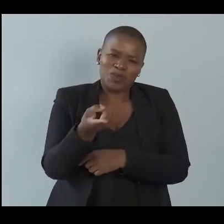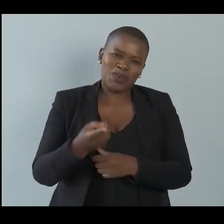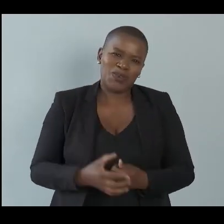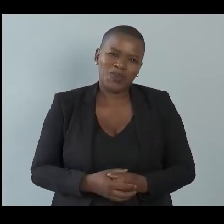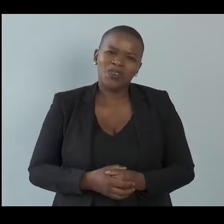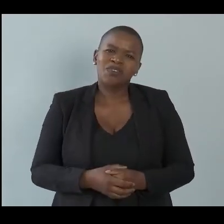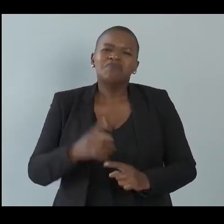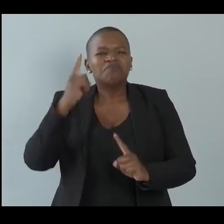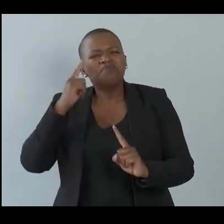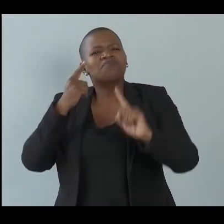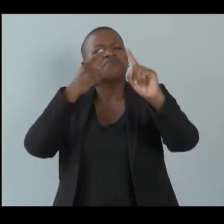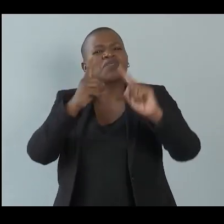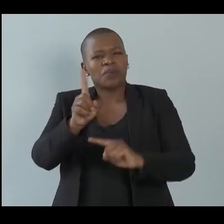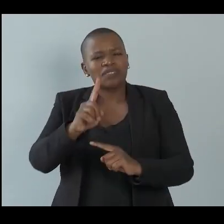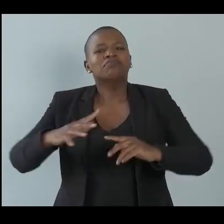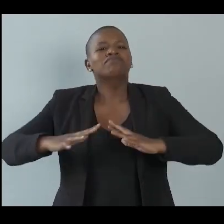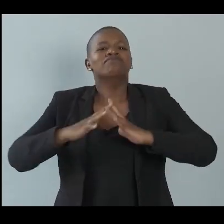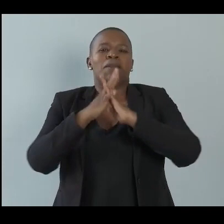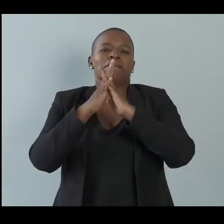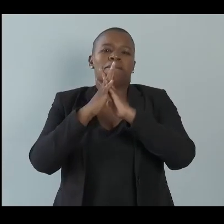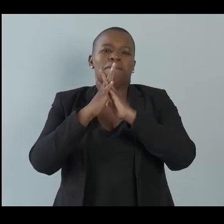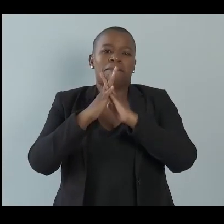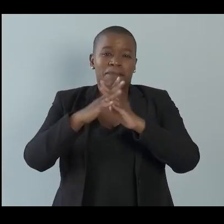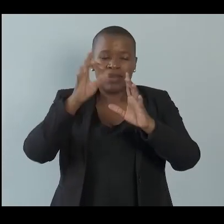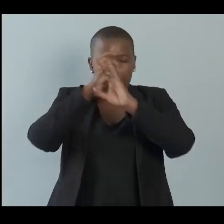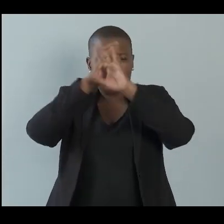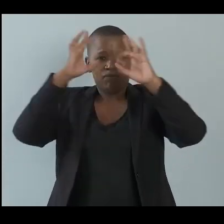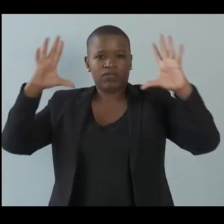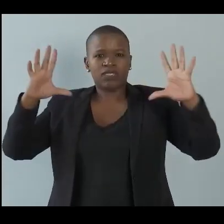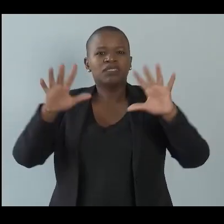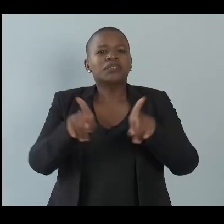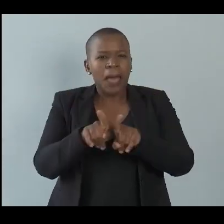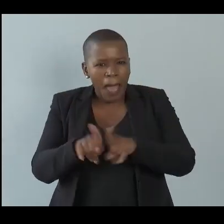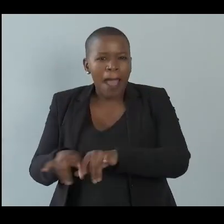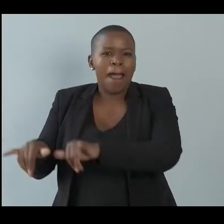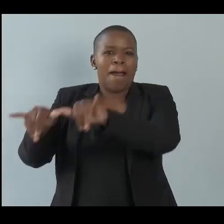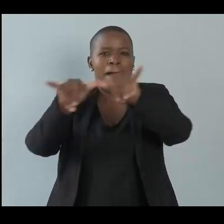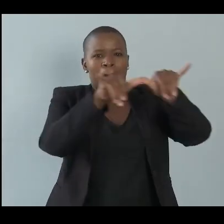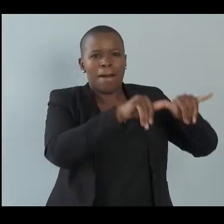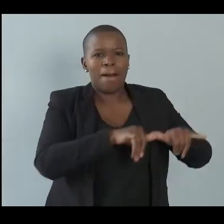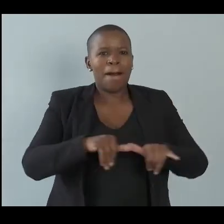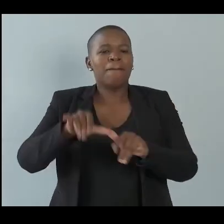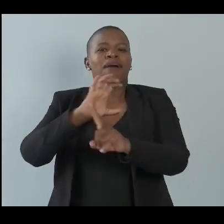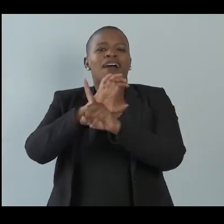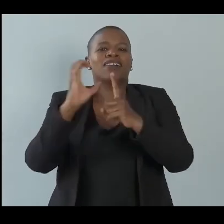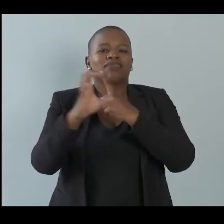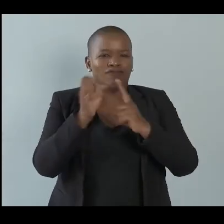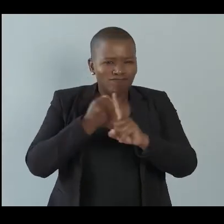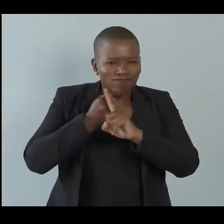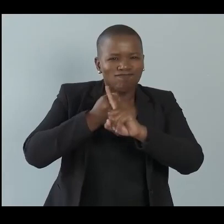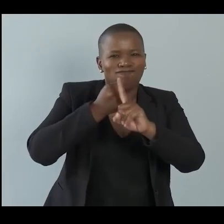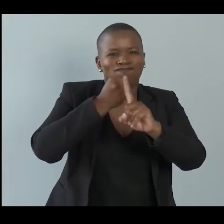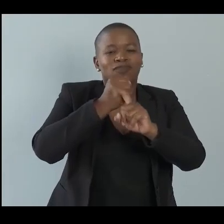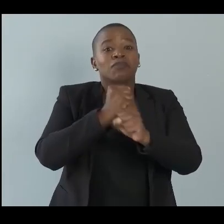organization, creating a shared vision and nurturing a high-performance culture that drives us to make a